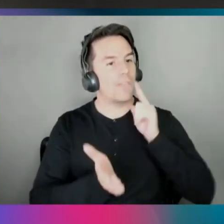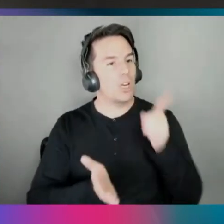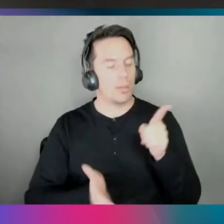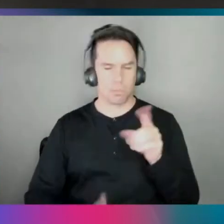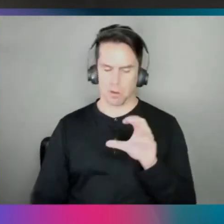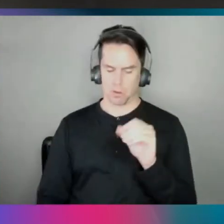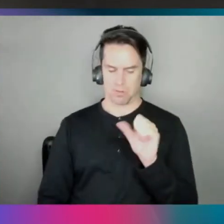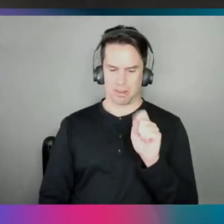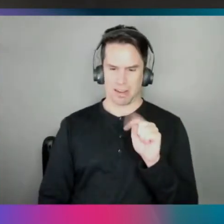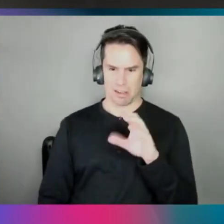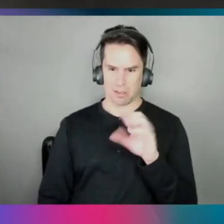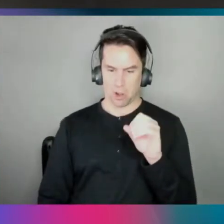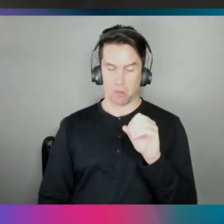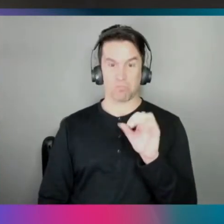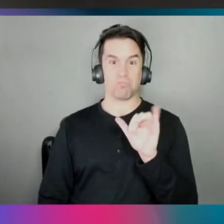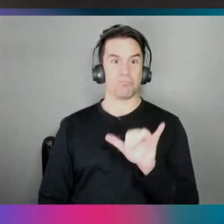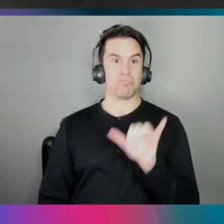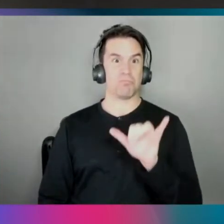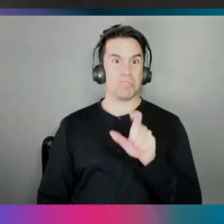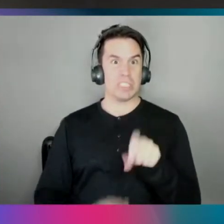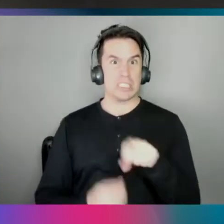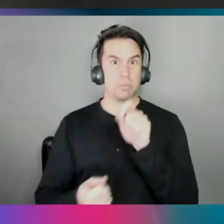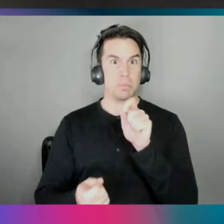Wow. Yeah, that's interesting.